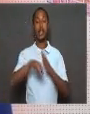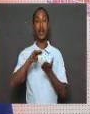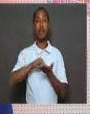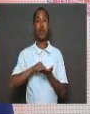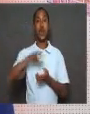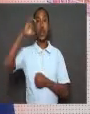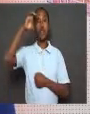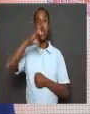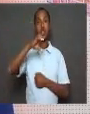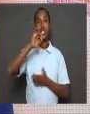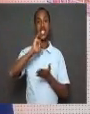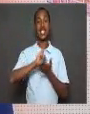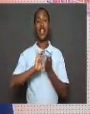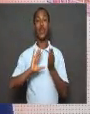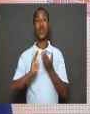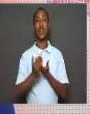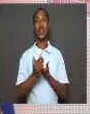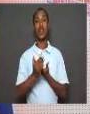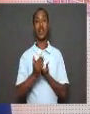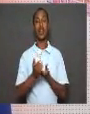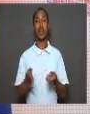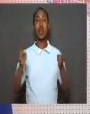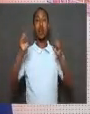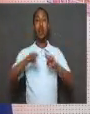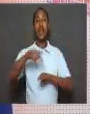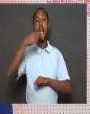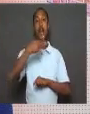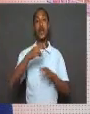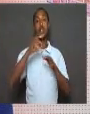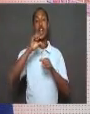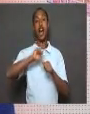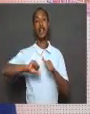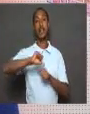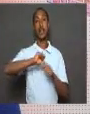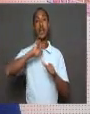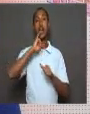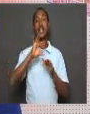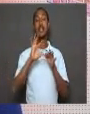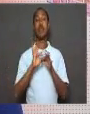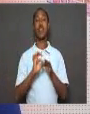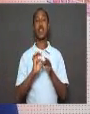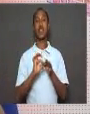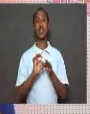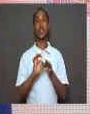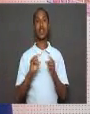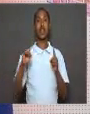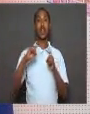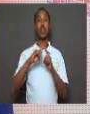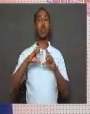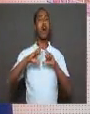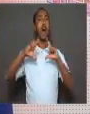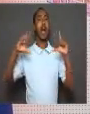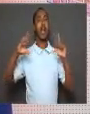intermolecular force that occurs when a hydrogen atom is bonded to